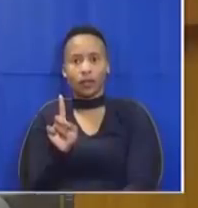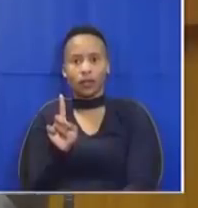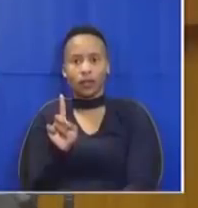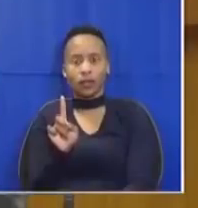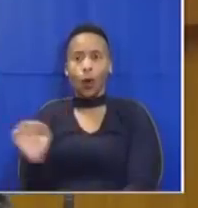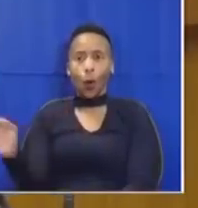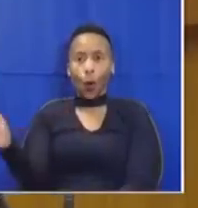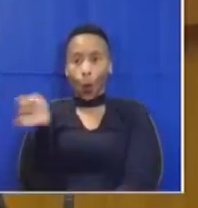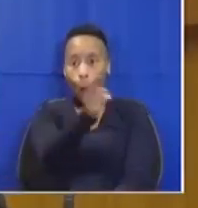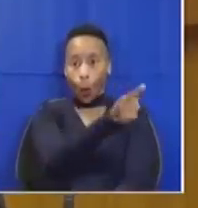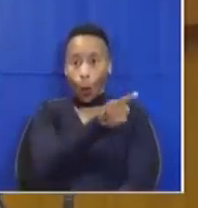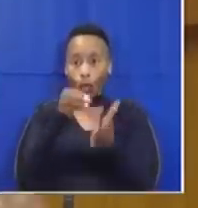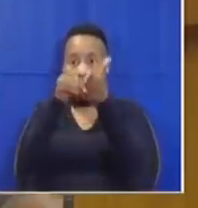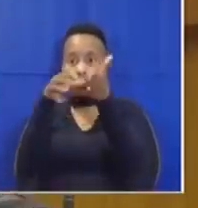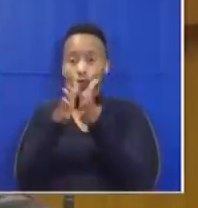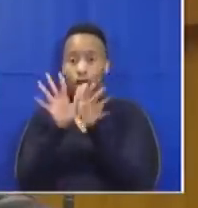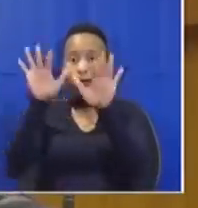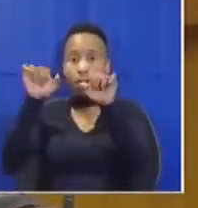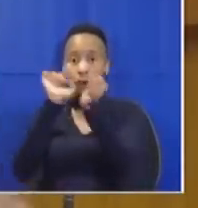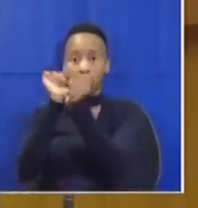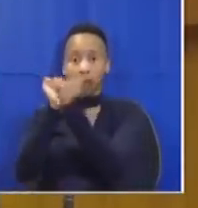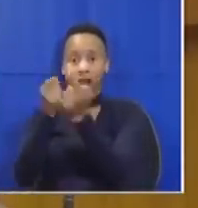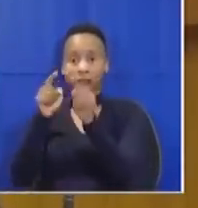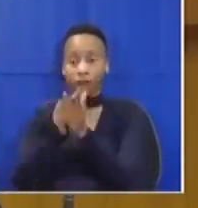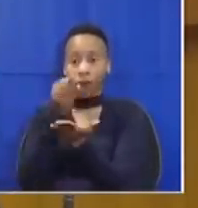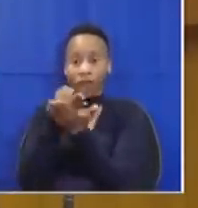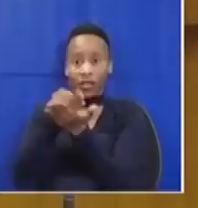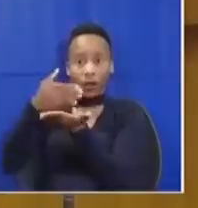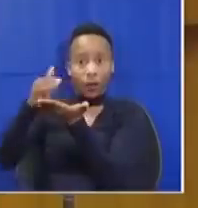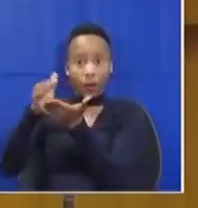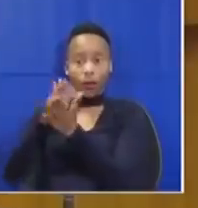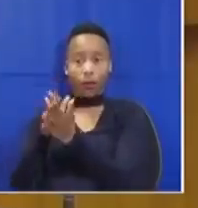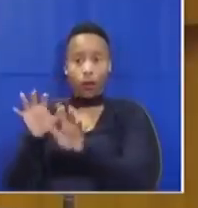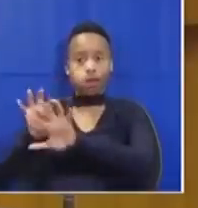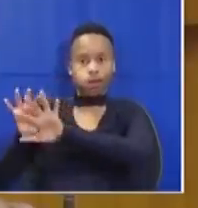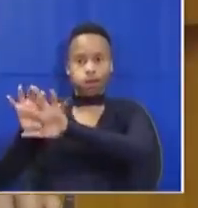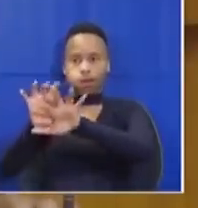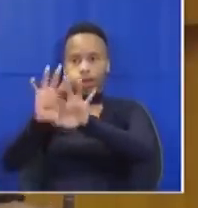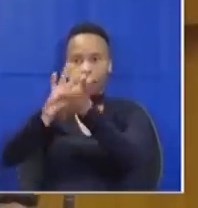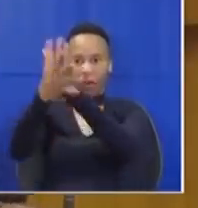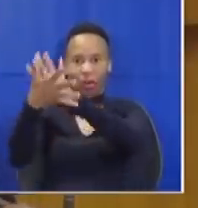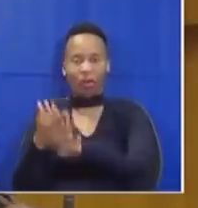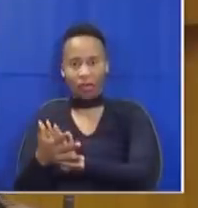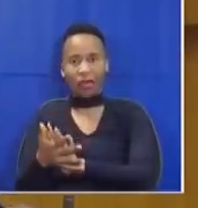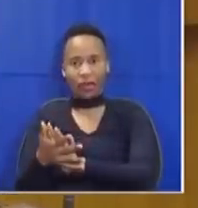amnesty to those who were arrested for the violence that erupted around the fees must fall.